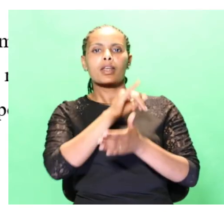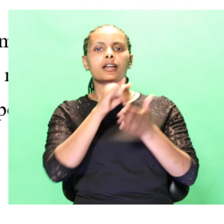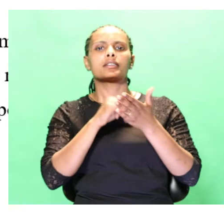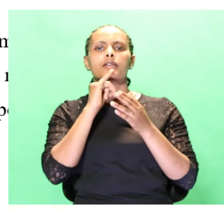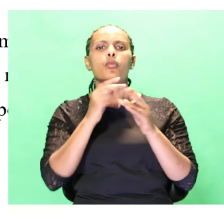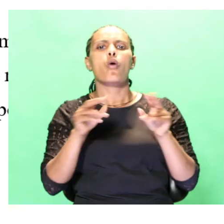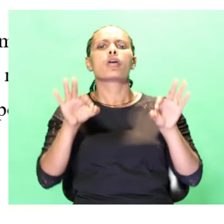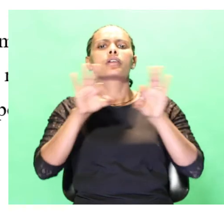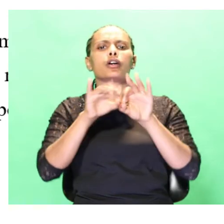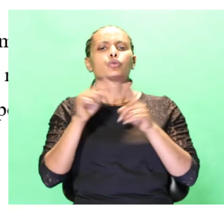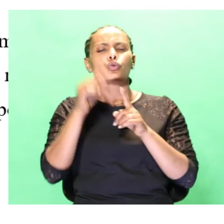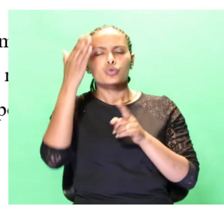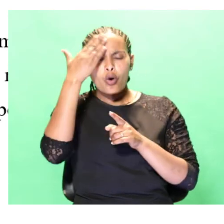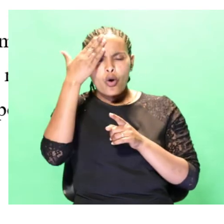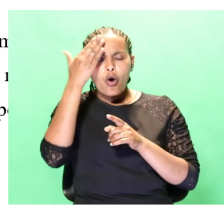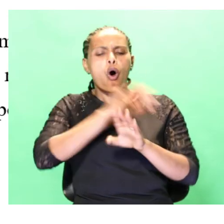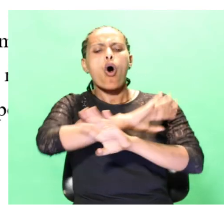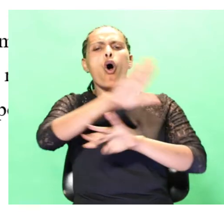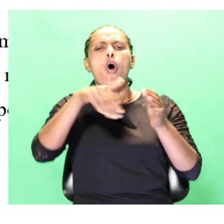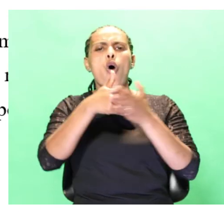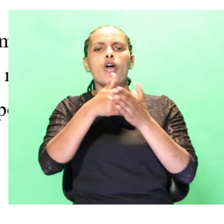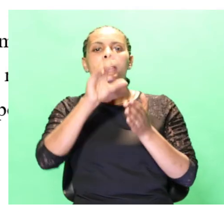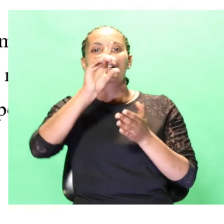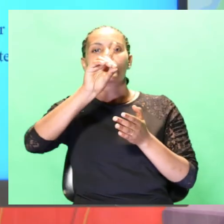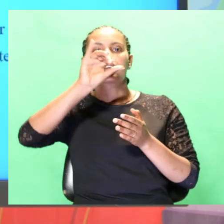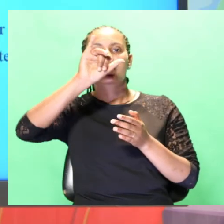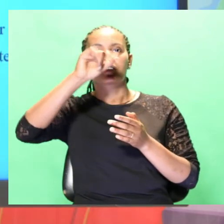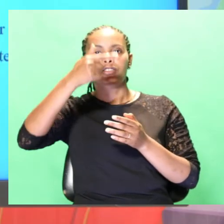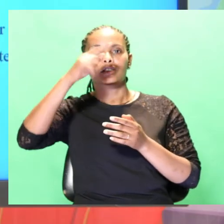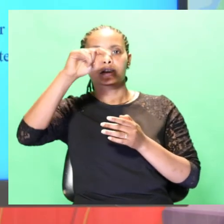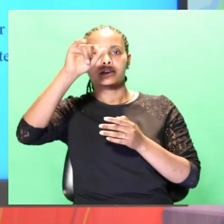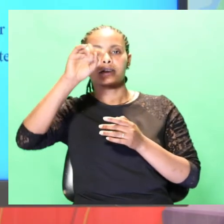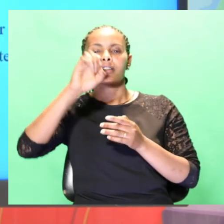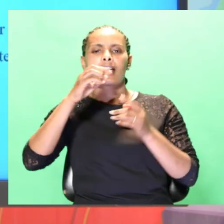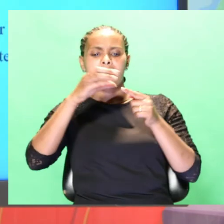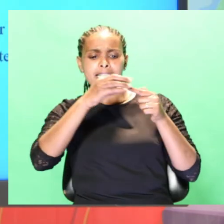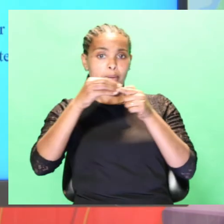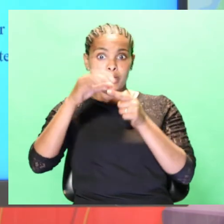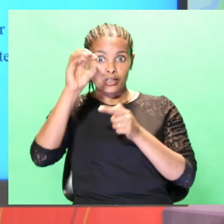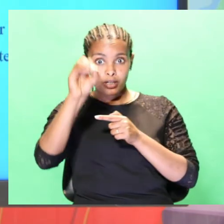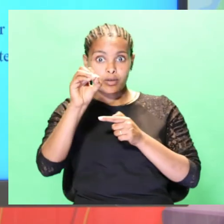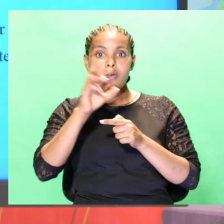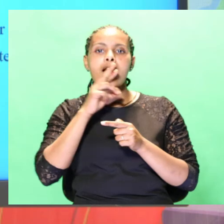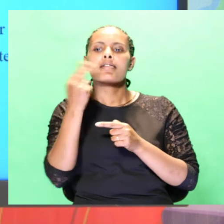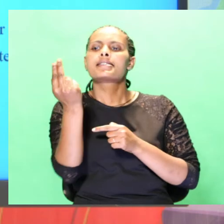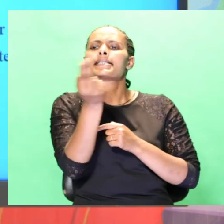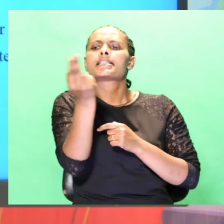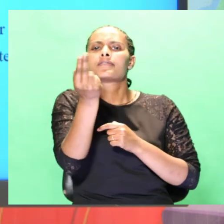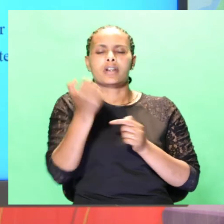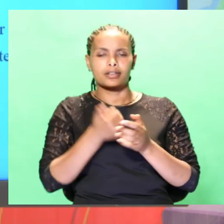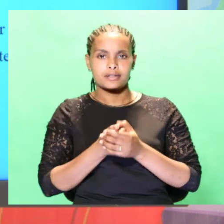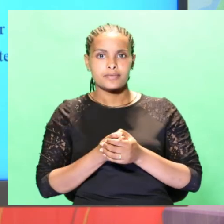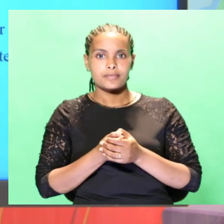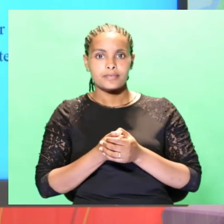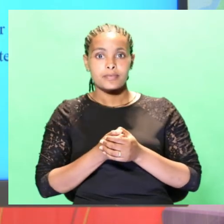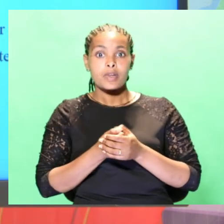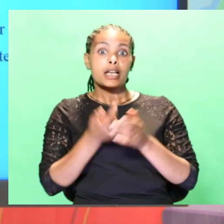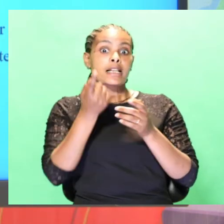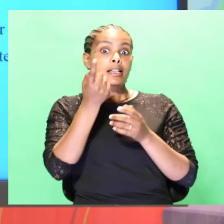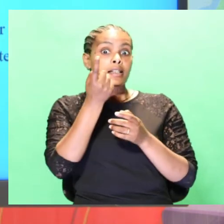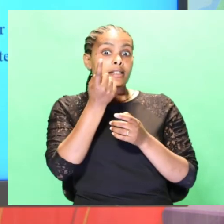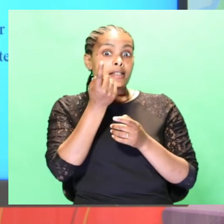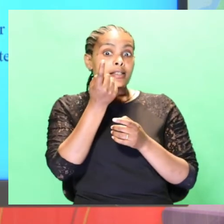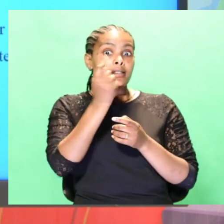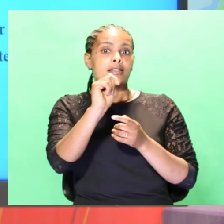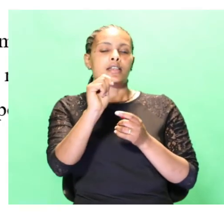It is important to note that all digits of a measurement except 0 are significant. The